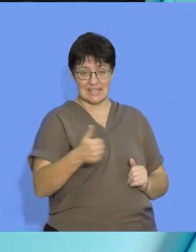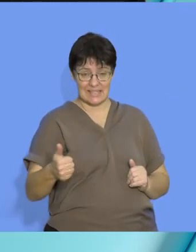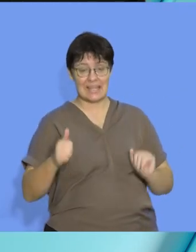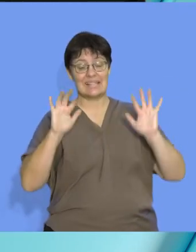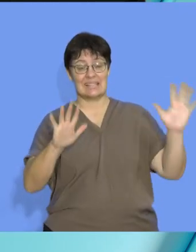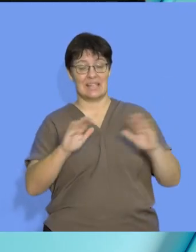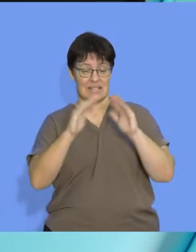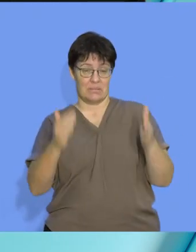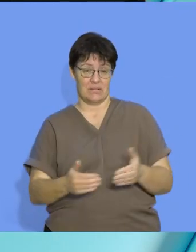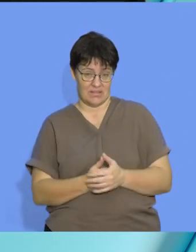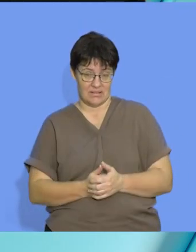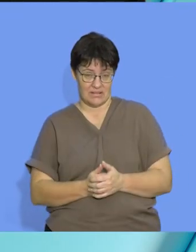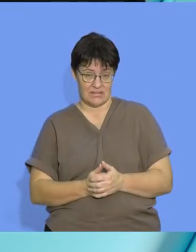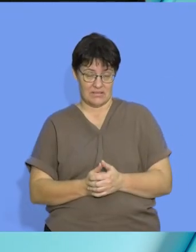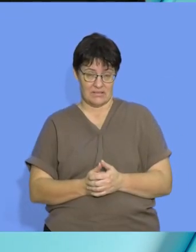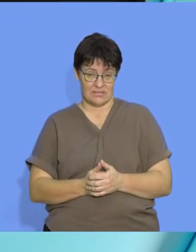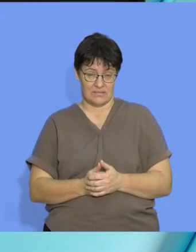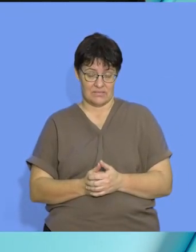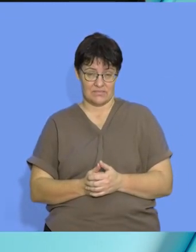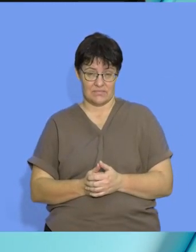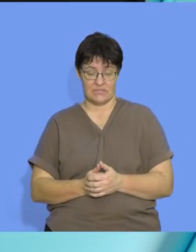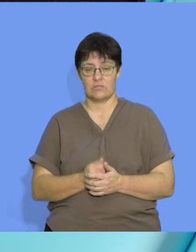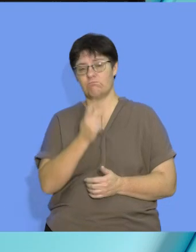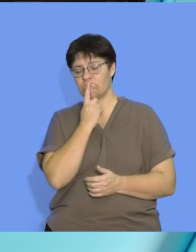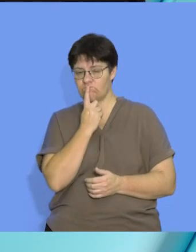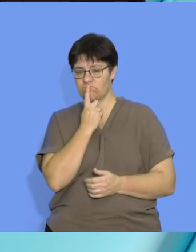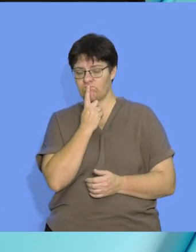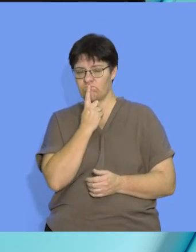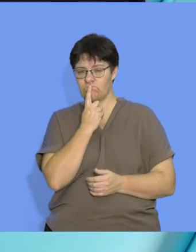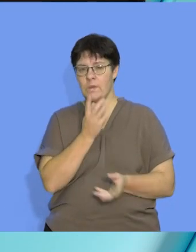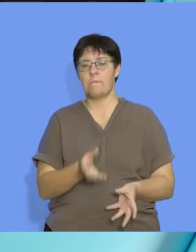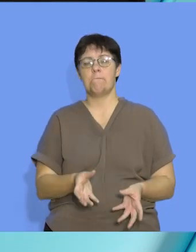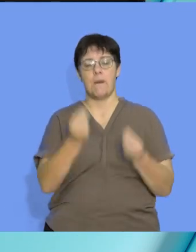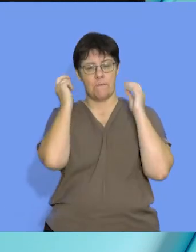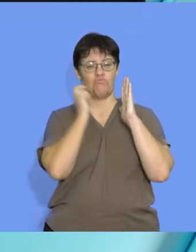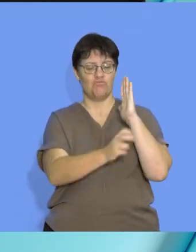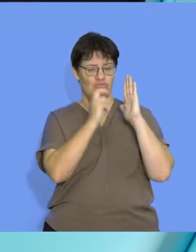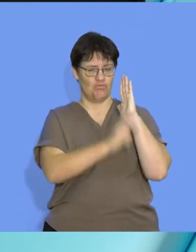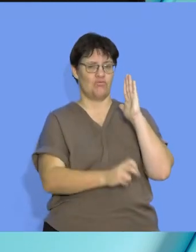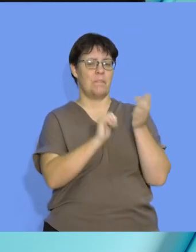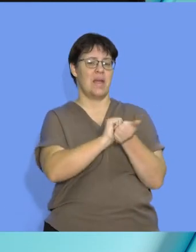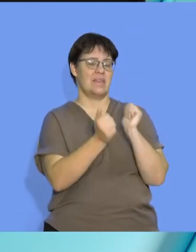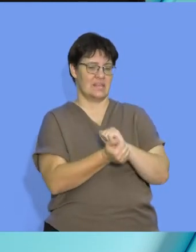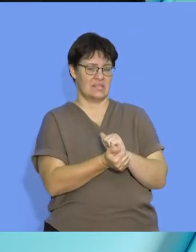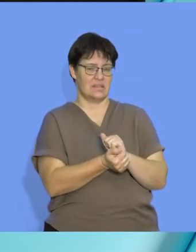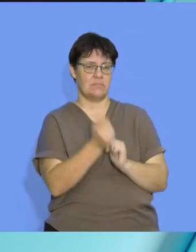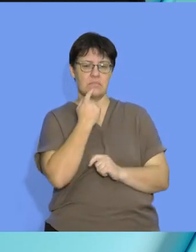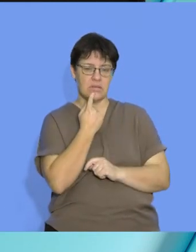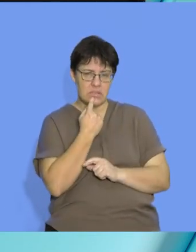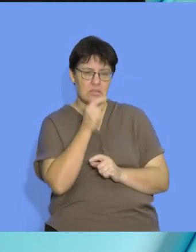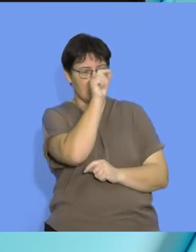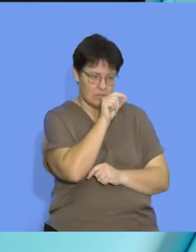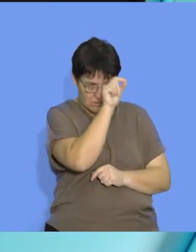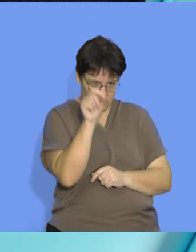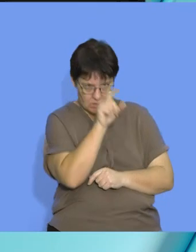tables. Now what we're going to do is try and find a mathematical rule to help me instead of me sitting and drawing 10